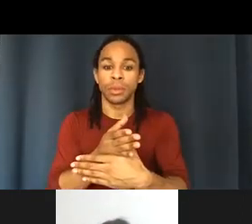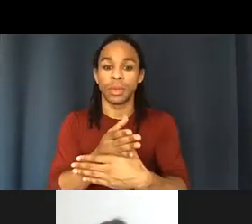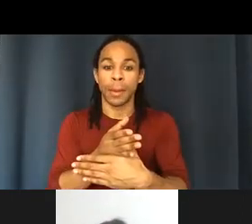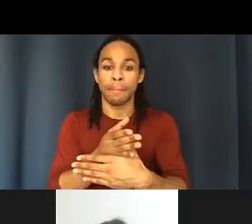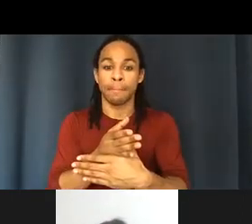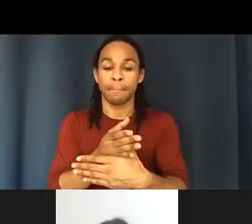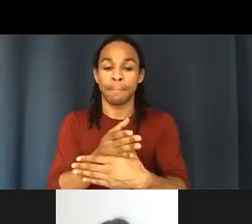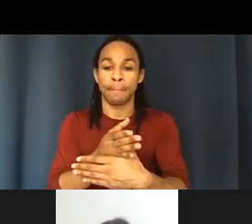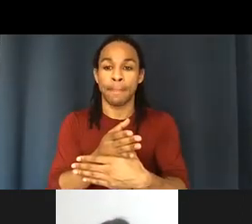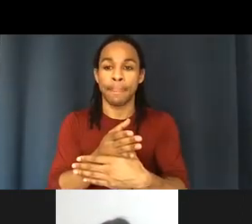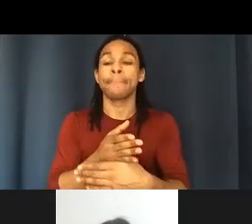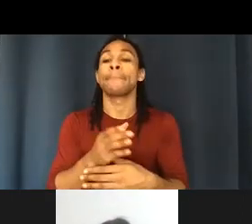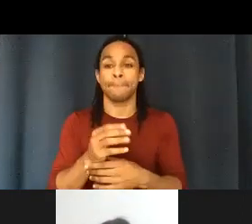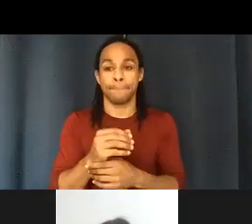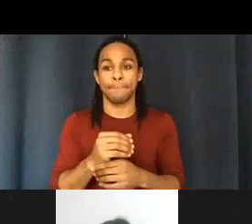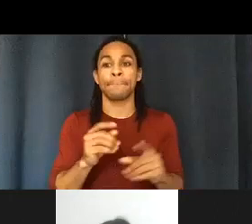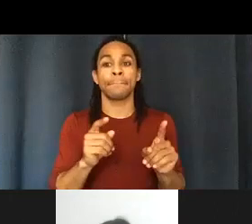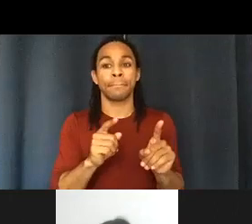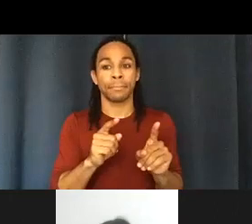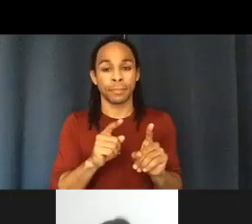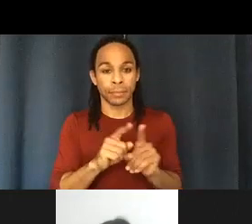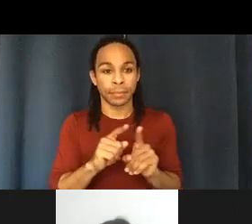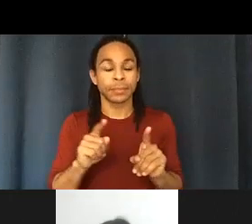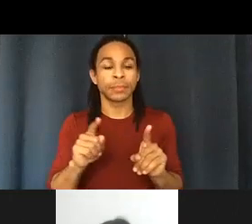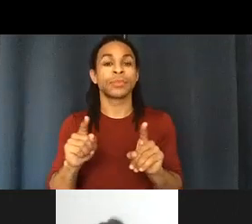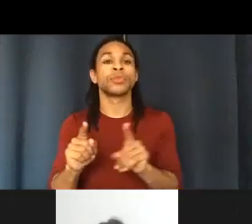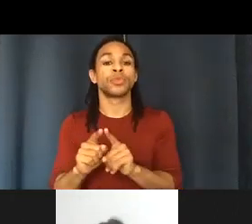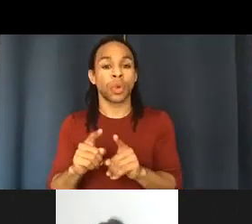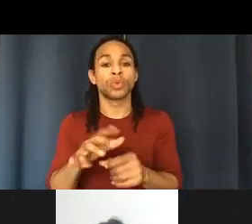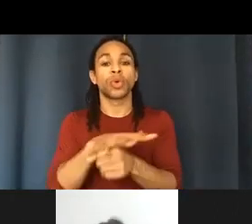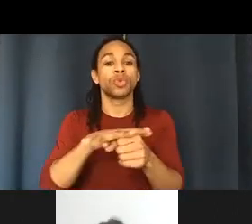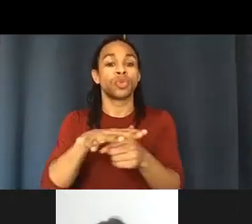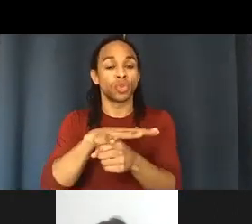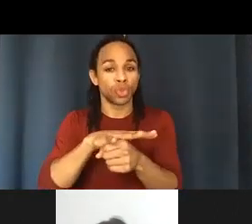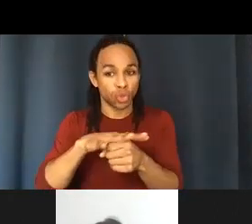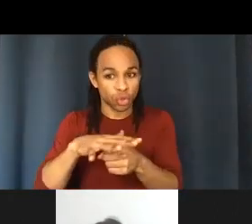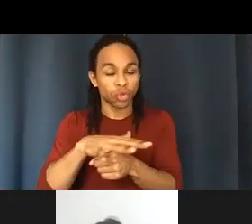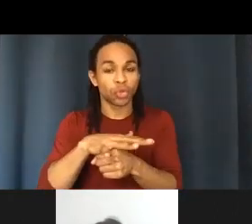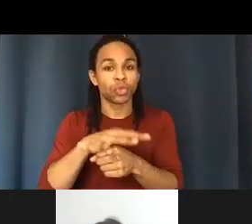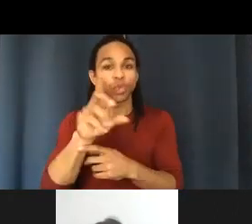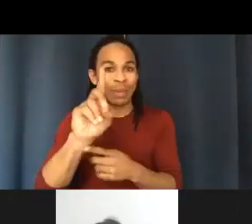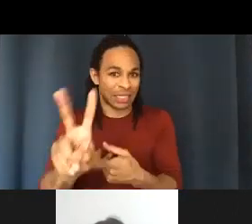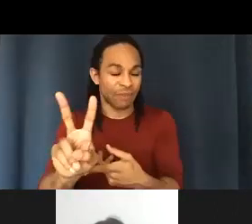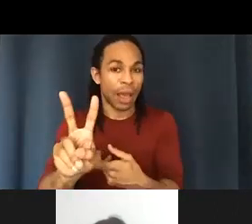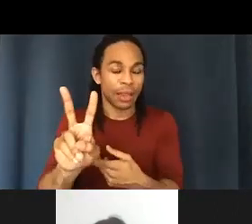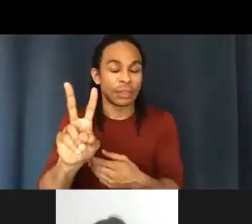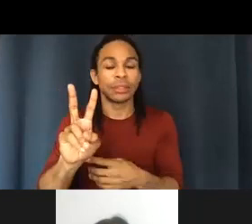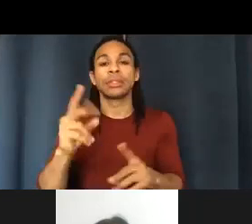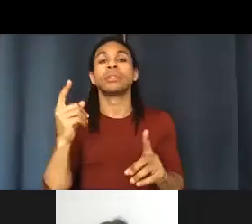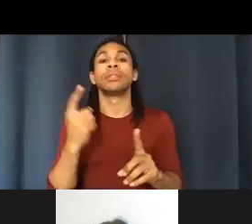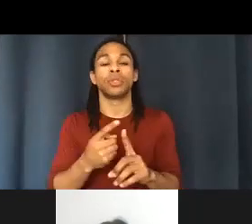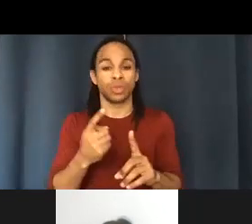In India also we saw a surge of domestic violence and other forms of gender-based violence. So somehow we started